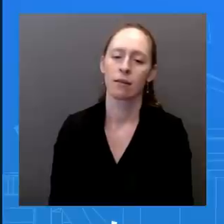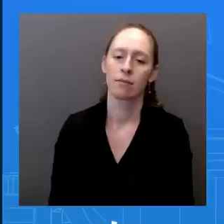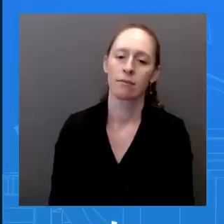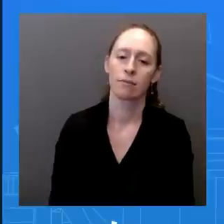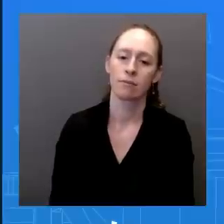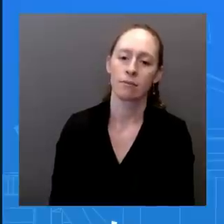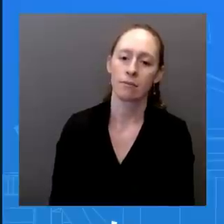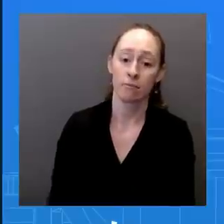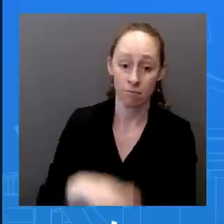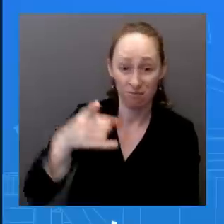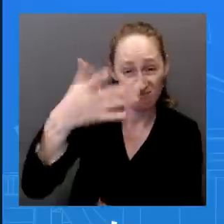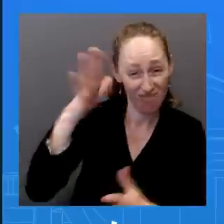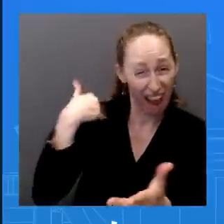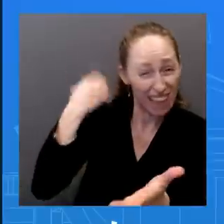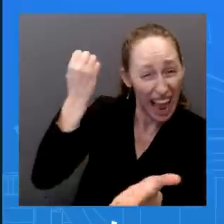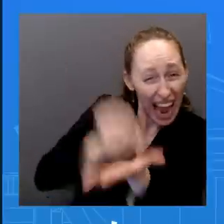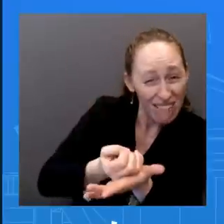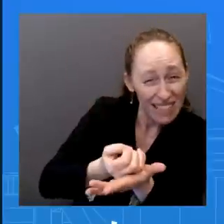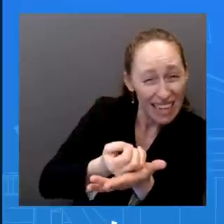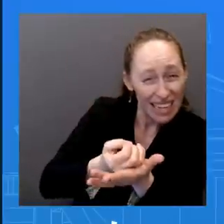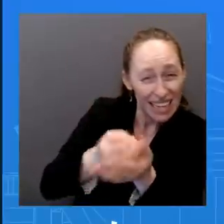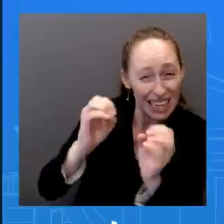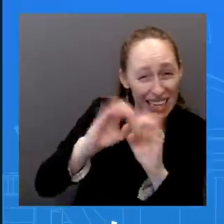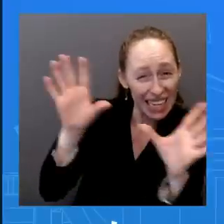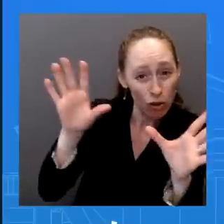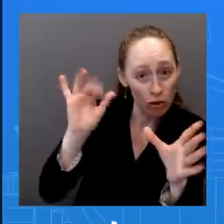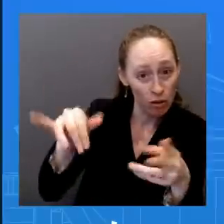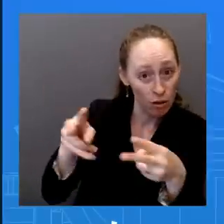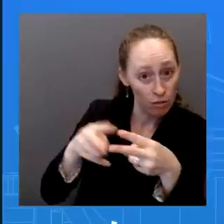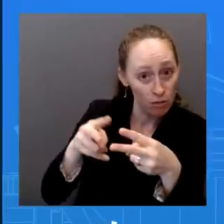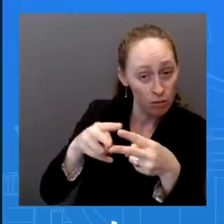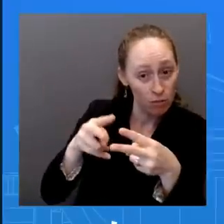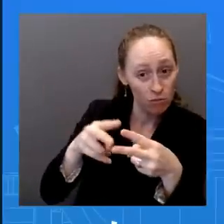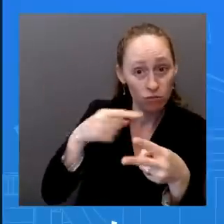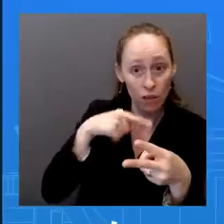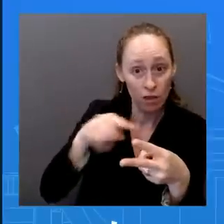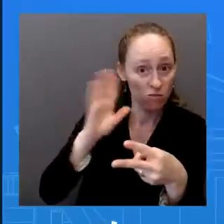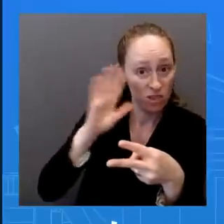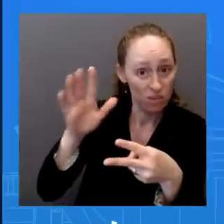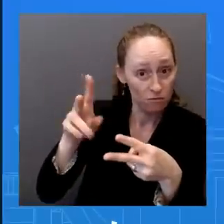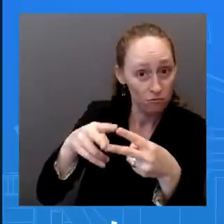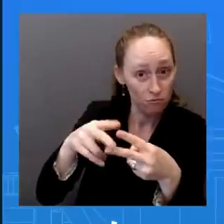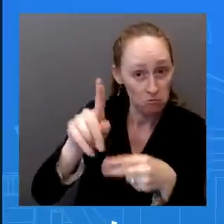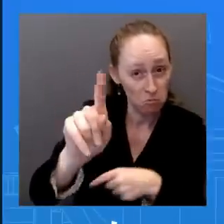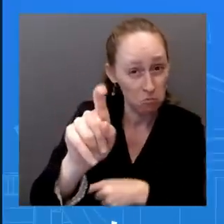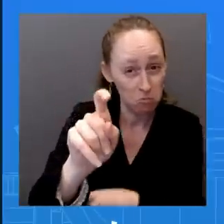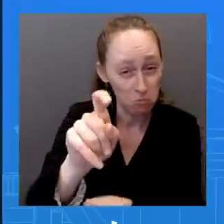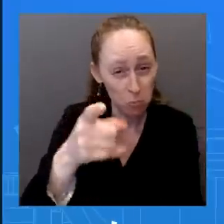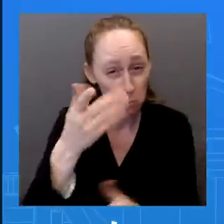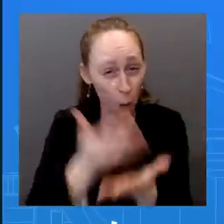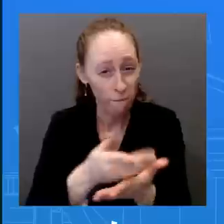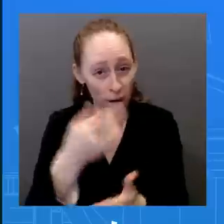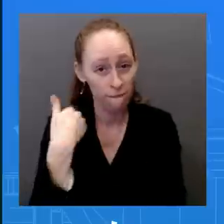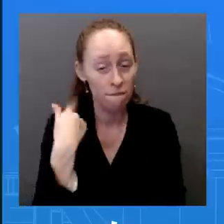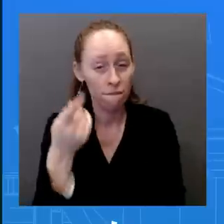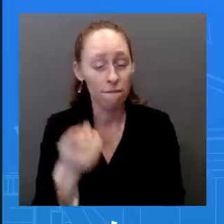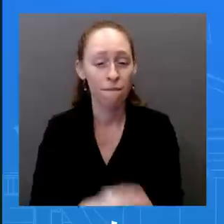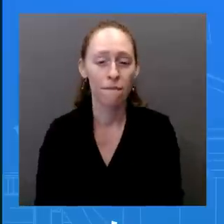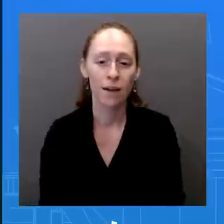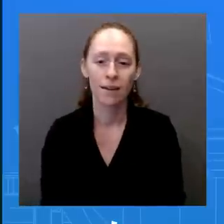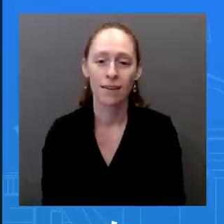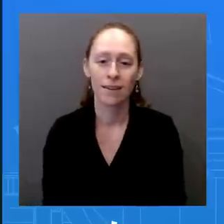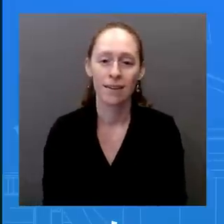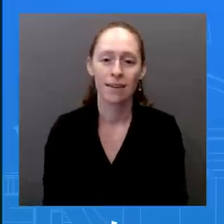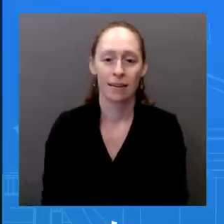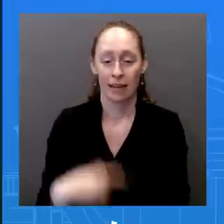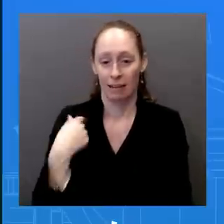seen public reports. I don't have anything to report from our own intelligence on this at this time that I can share with you. But we have very